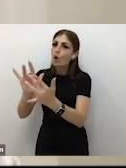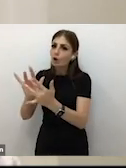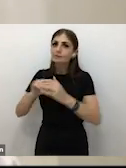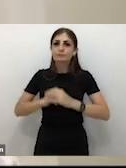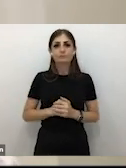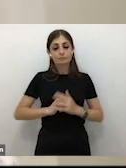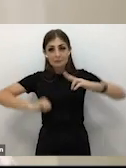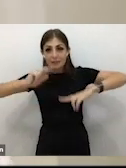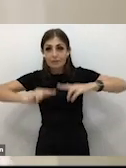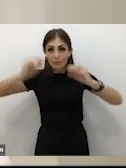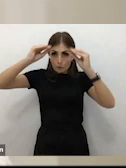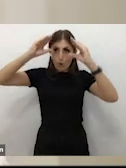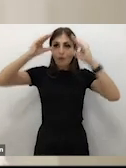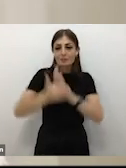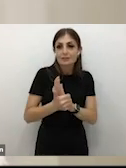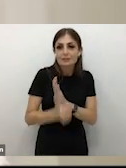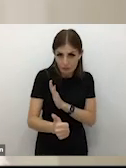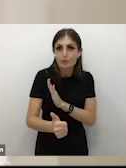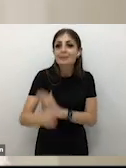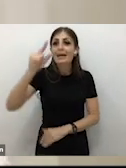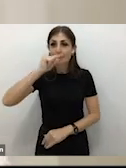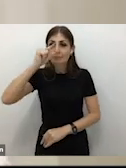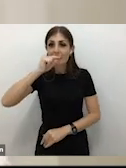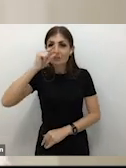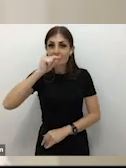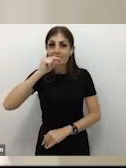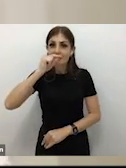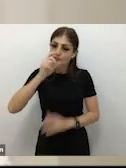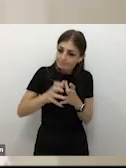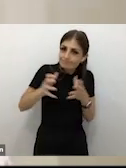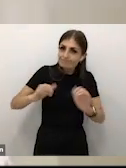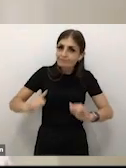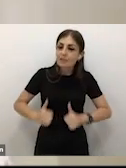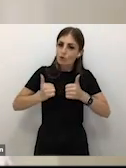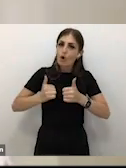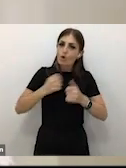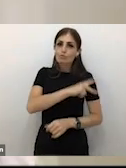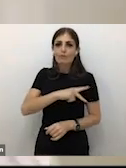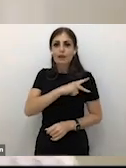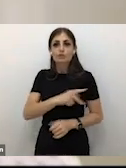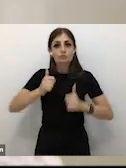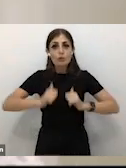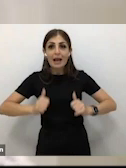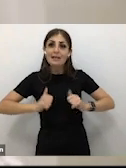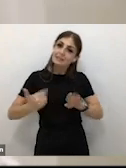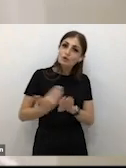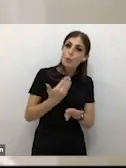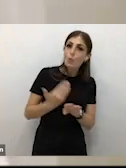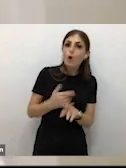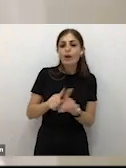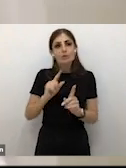to develop knowledge, skills, and capabilities to enhance their professional practice, and create